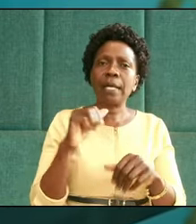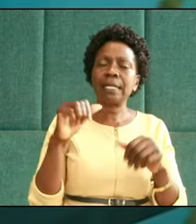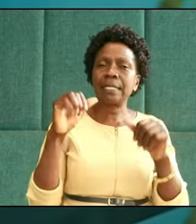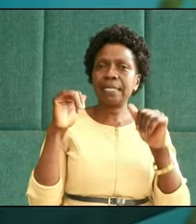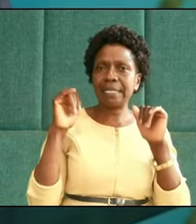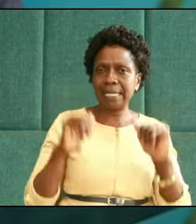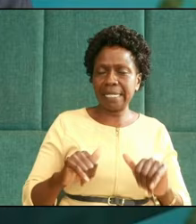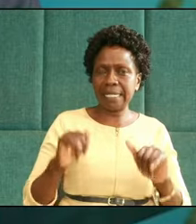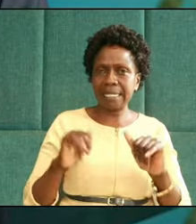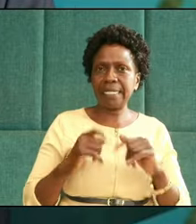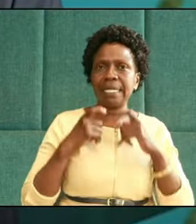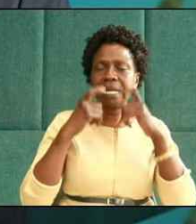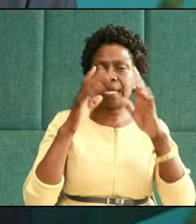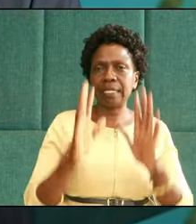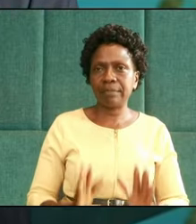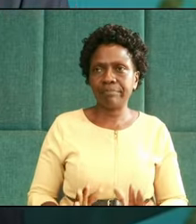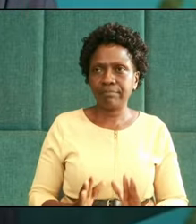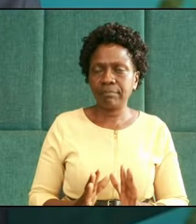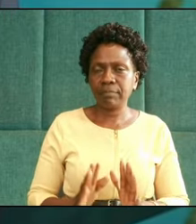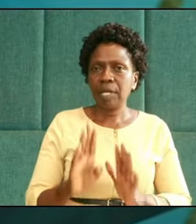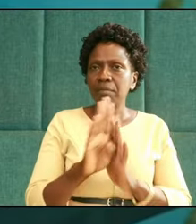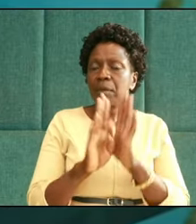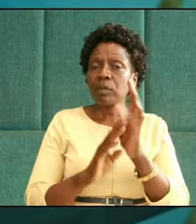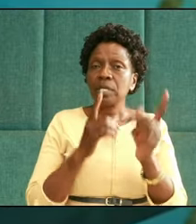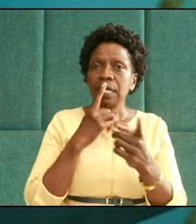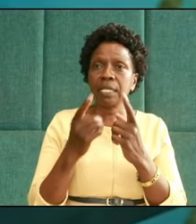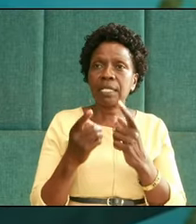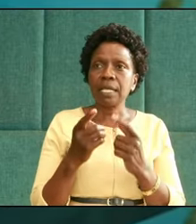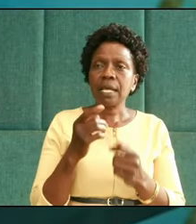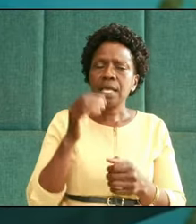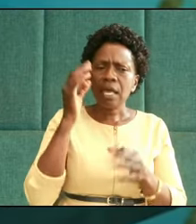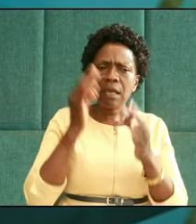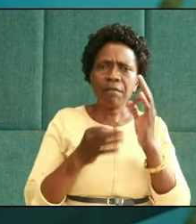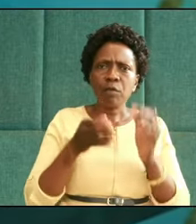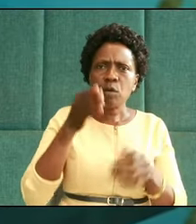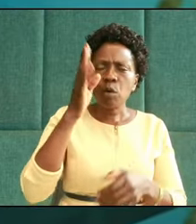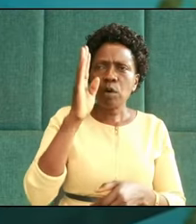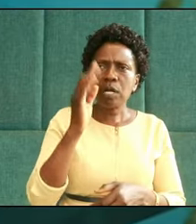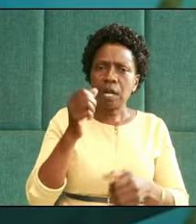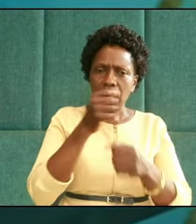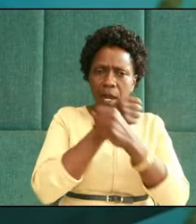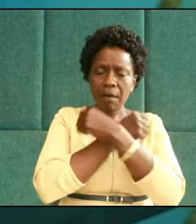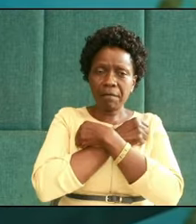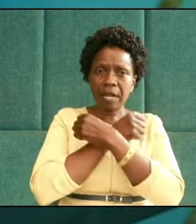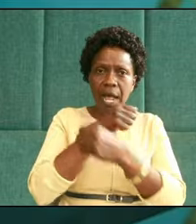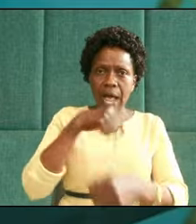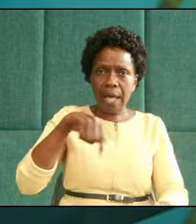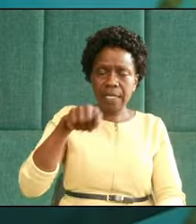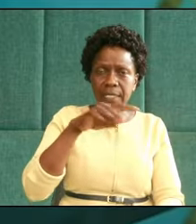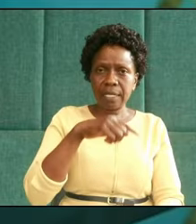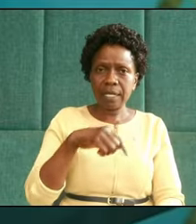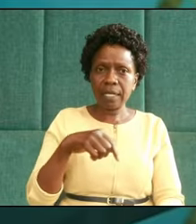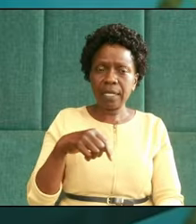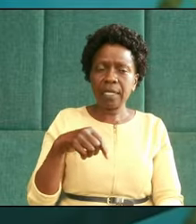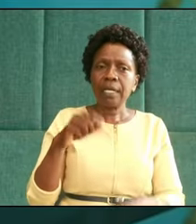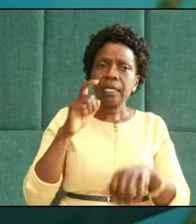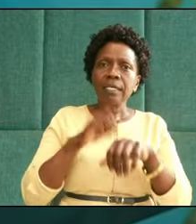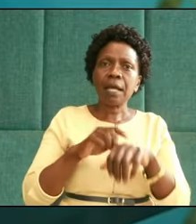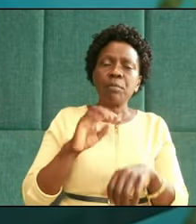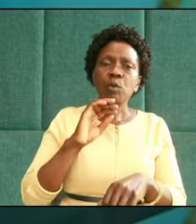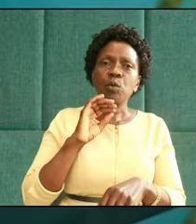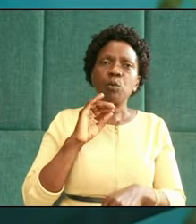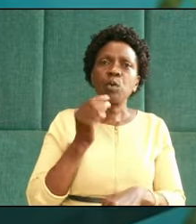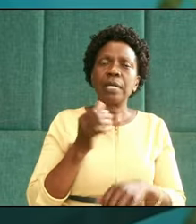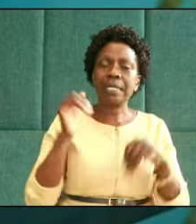The reason why Paul is saying this is because he's saying, if God loved us while we were still